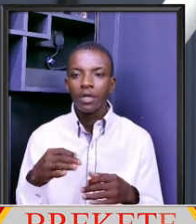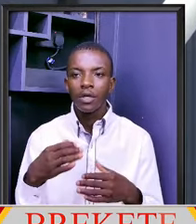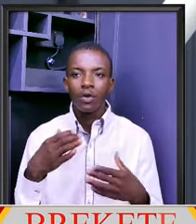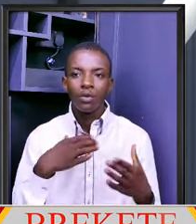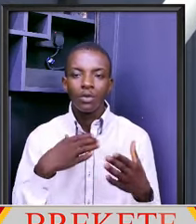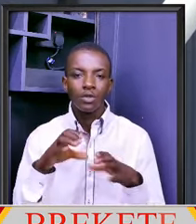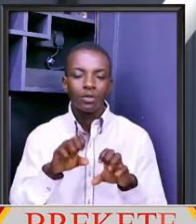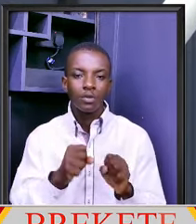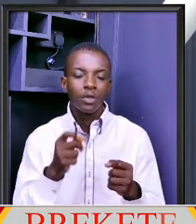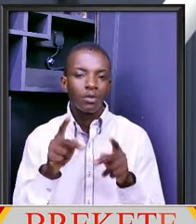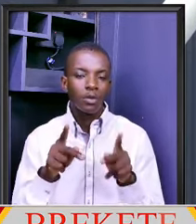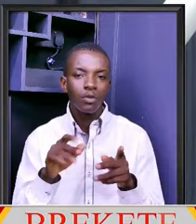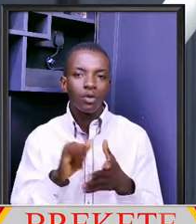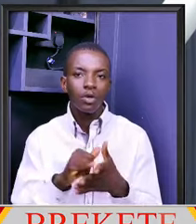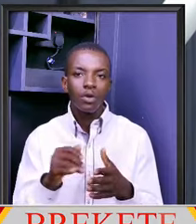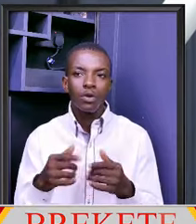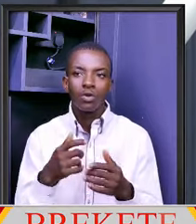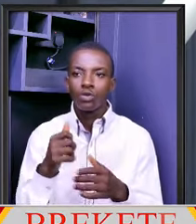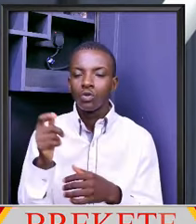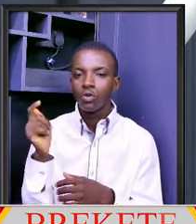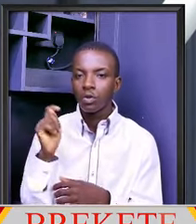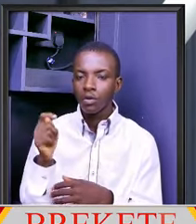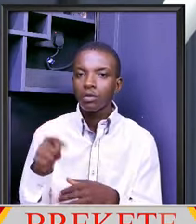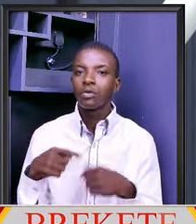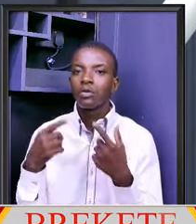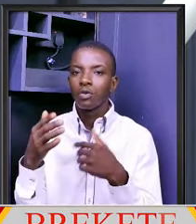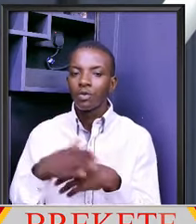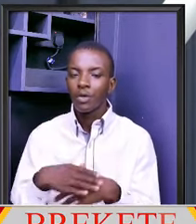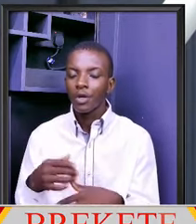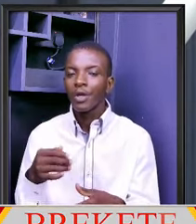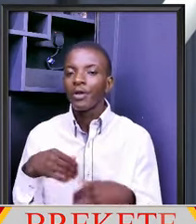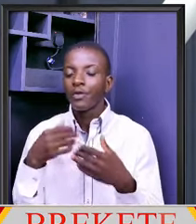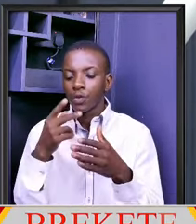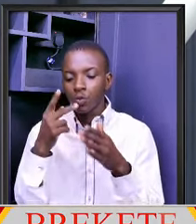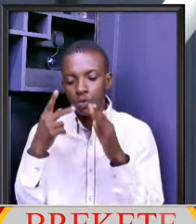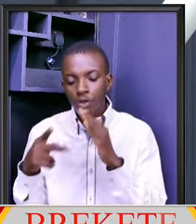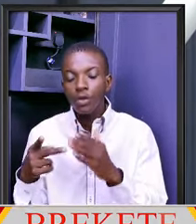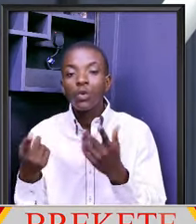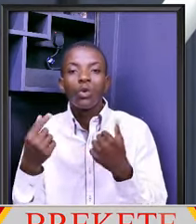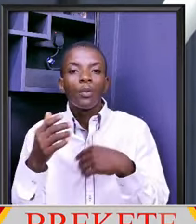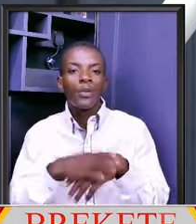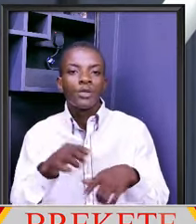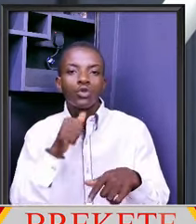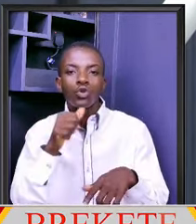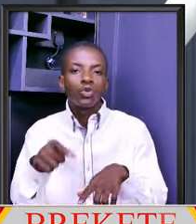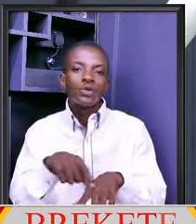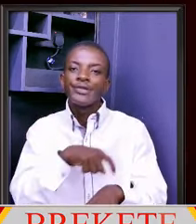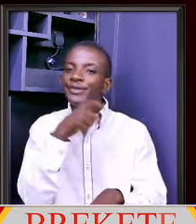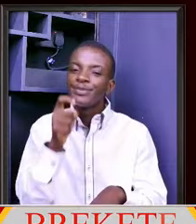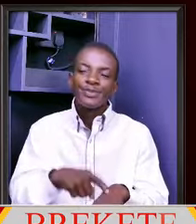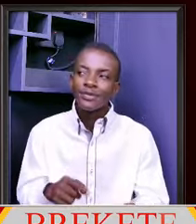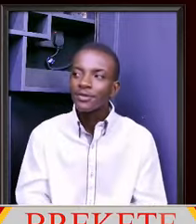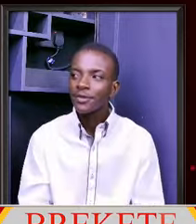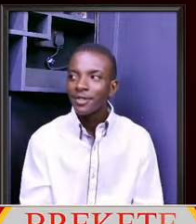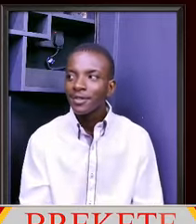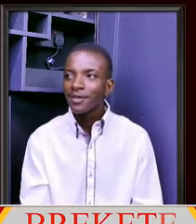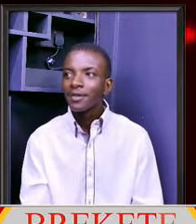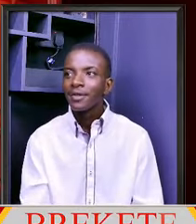break. People, where you want to urinate, you can go and give peace a chance. We they come. We no go